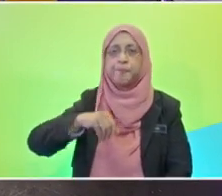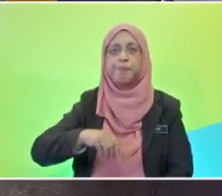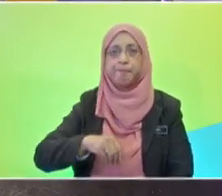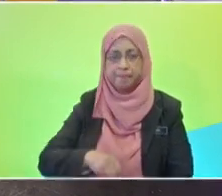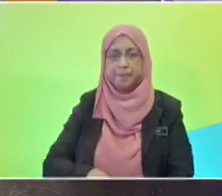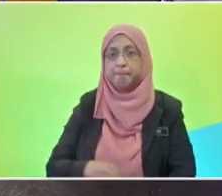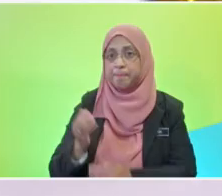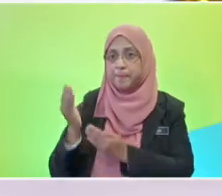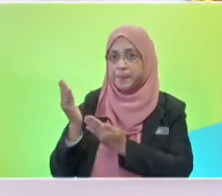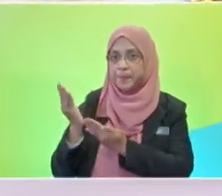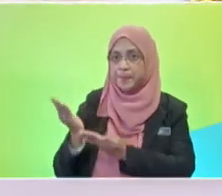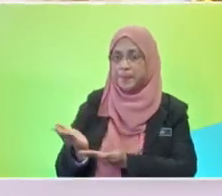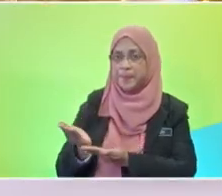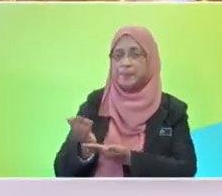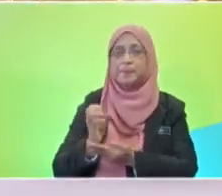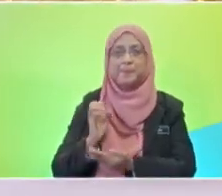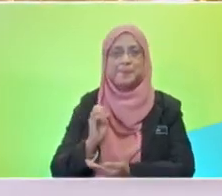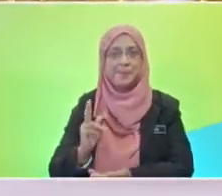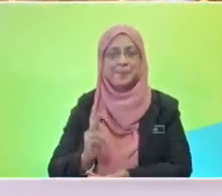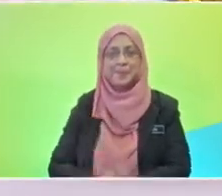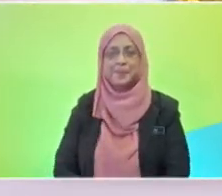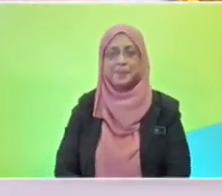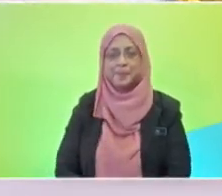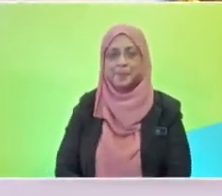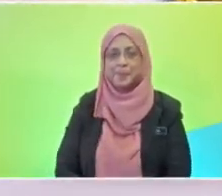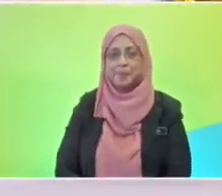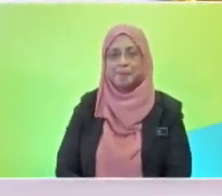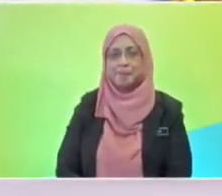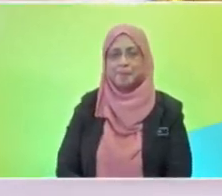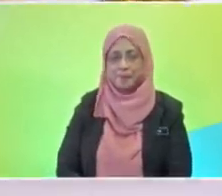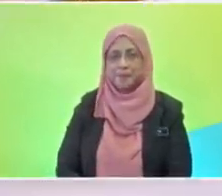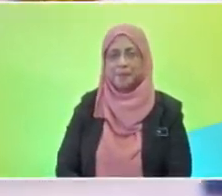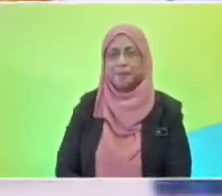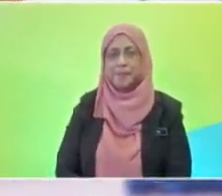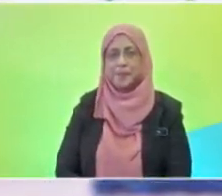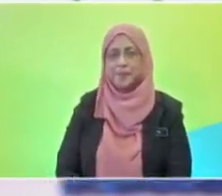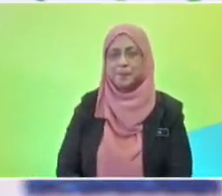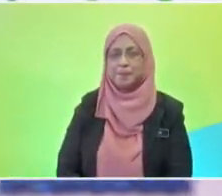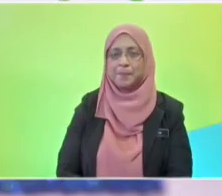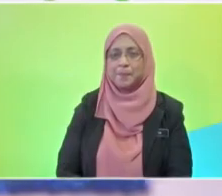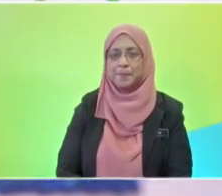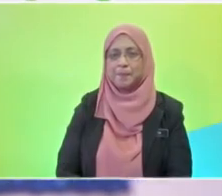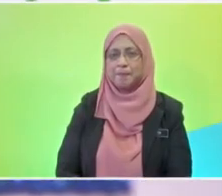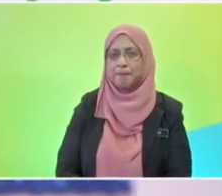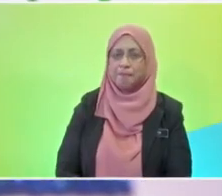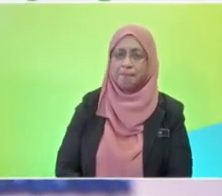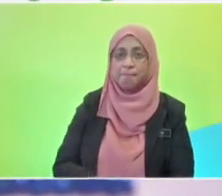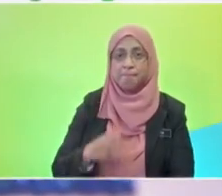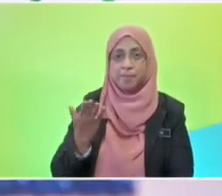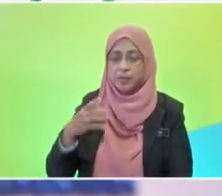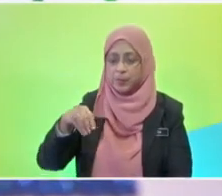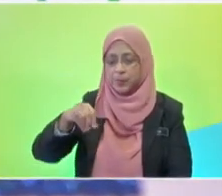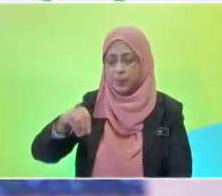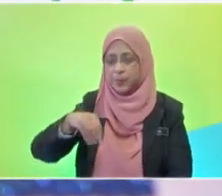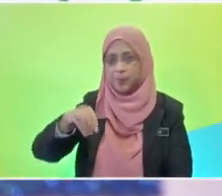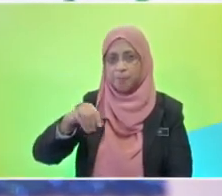inside. Yes. Okay. Then here also same picture. Oh, is it the same part? Yes, it's the same